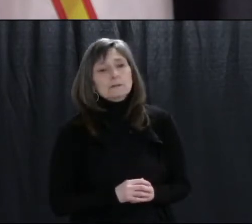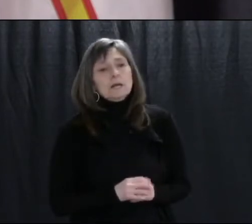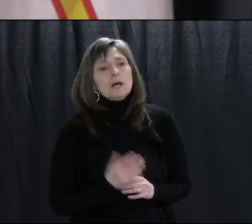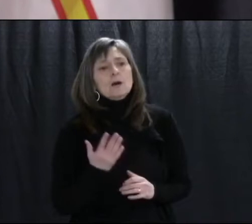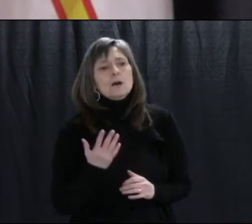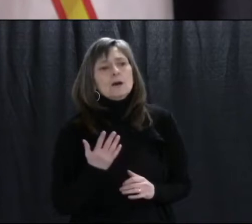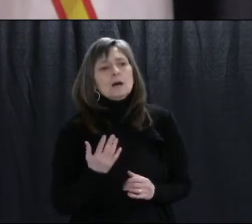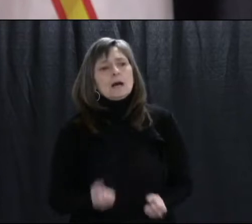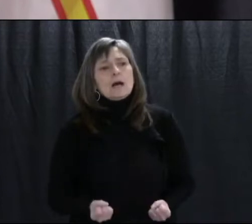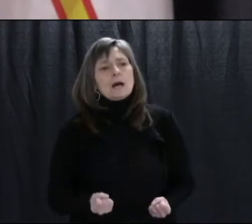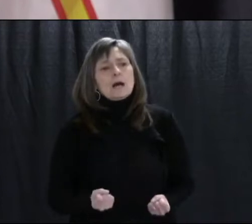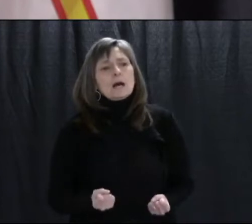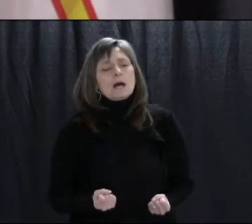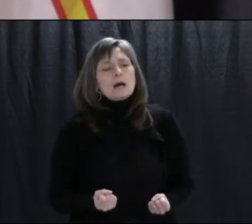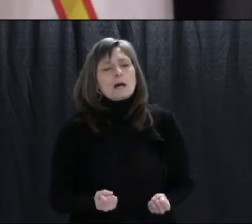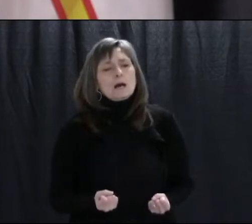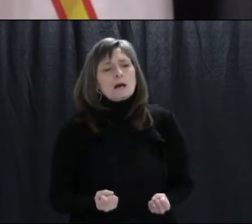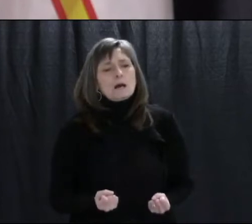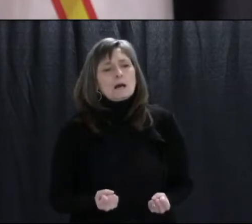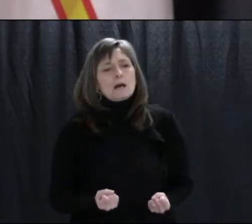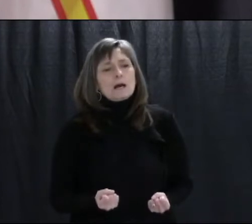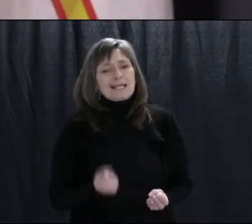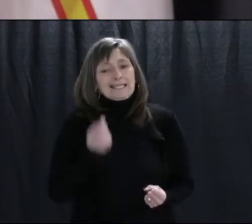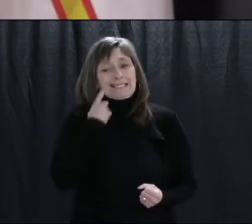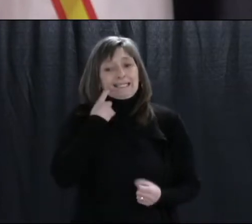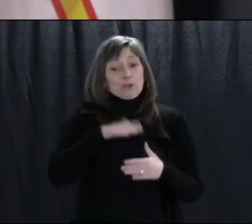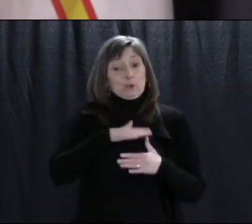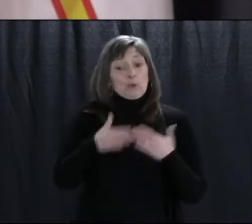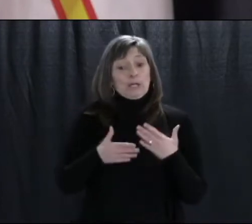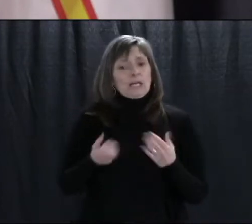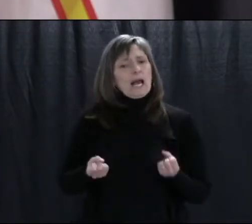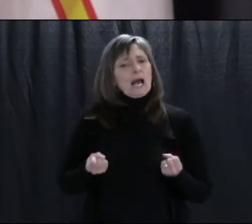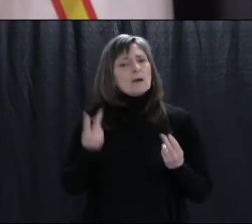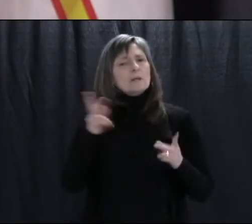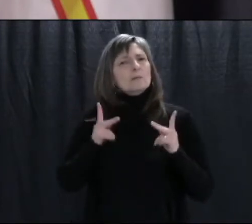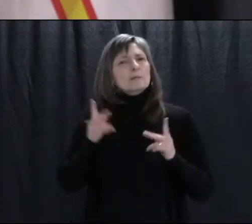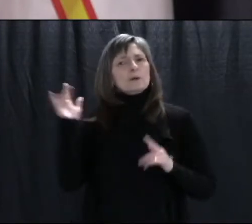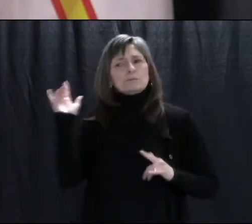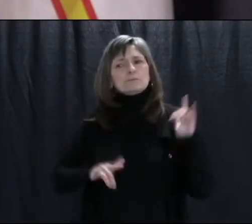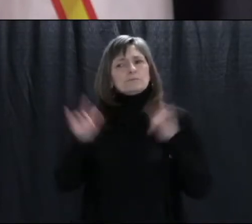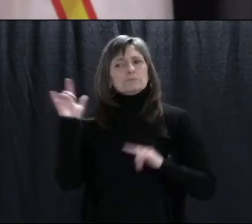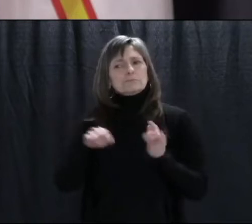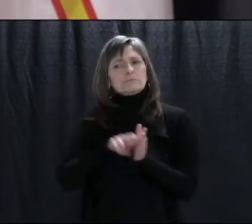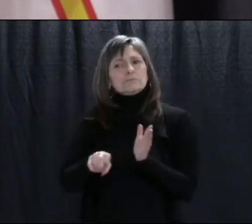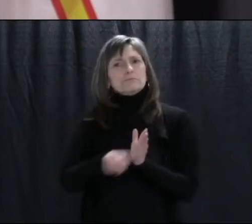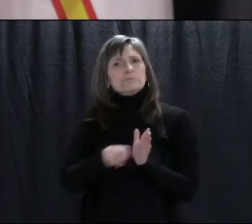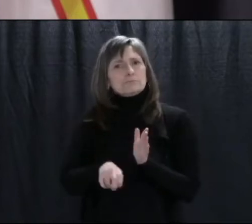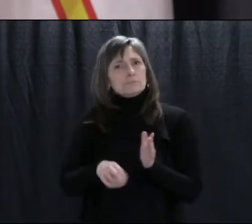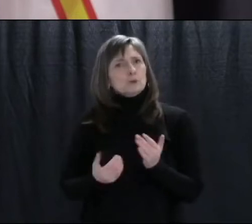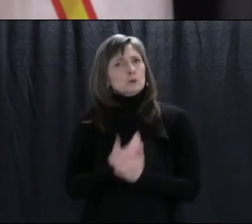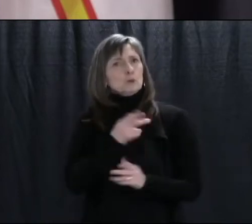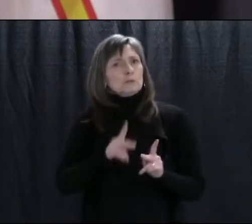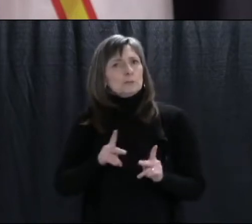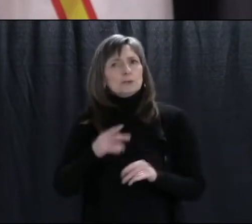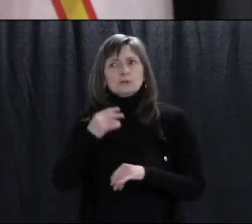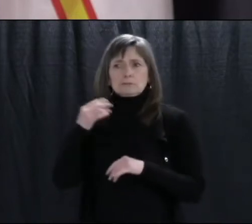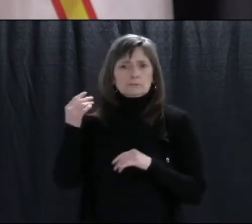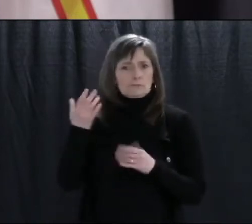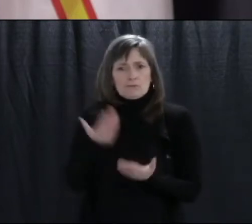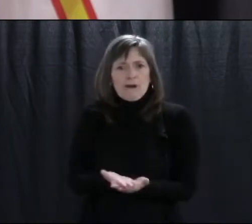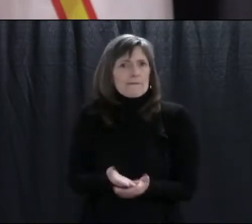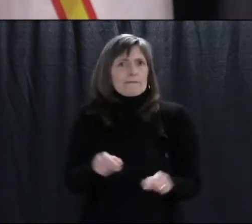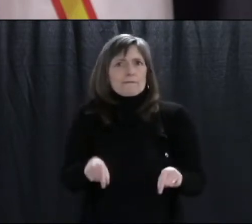Yes, how many people came back this weekend? Do we know how many people from out of province and from international travel